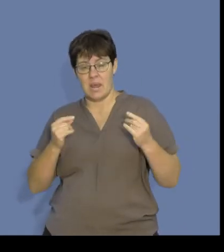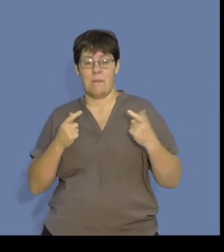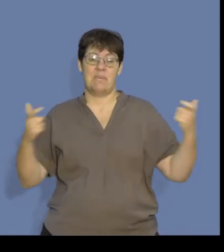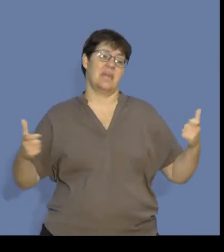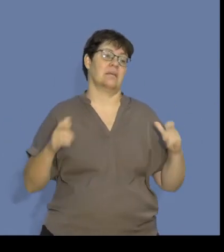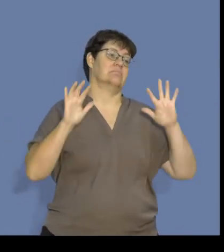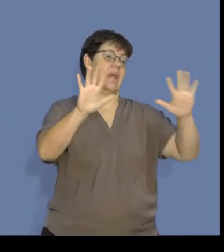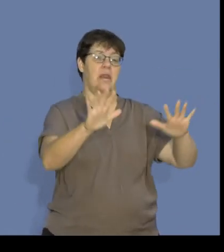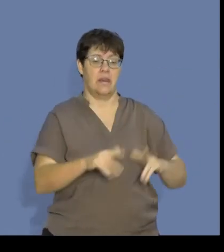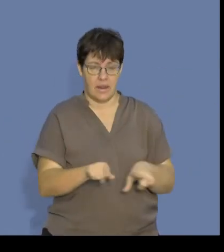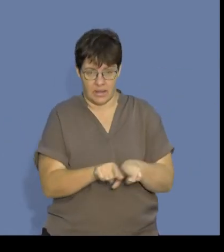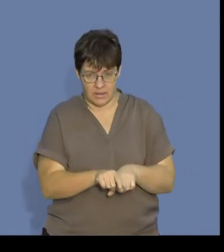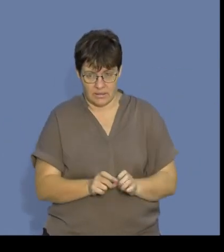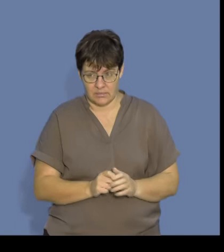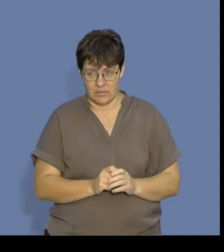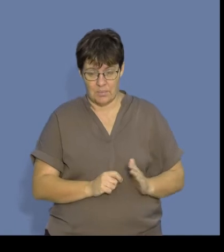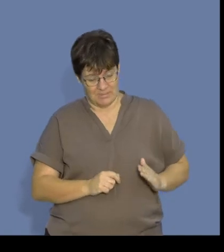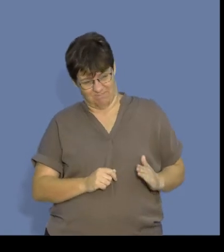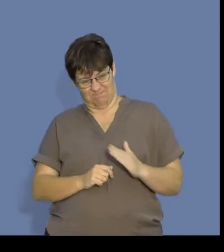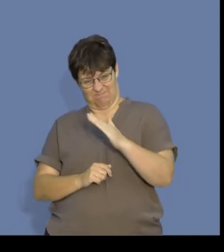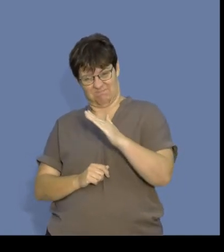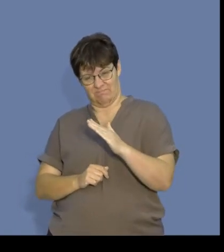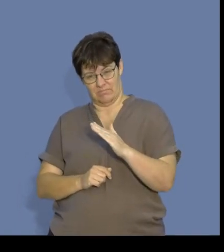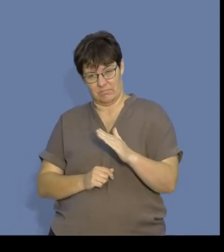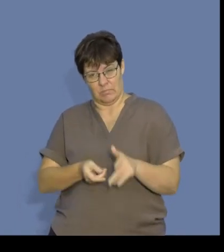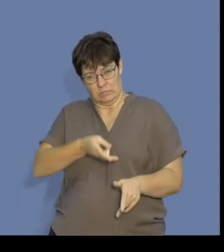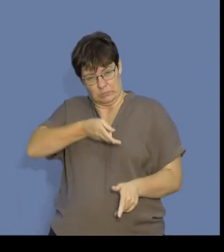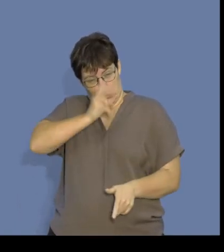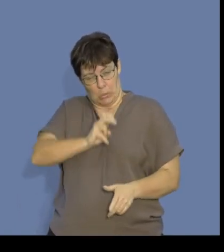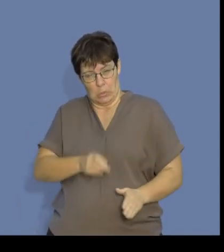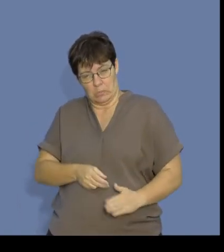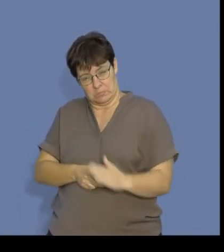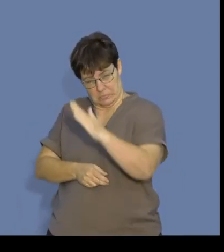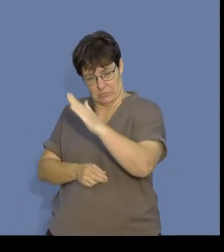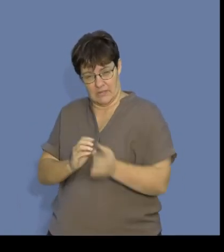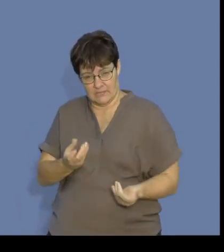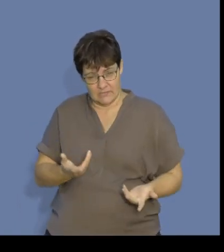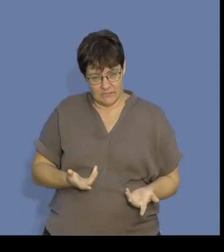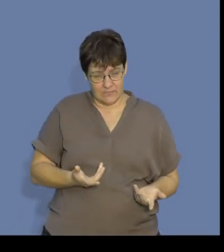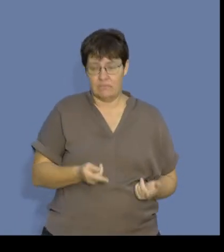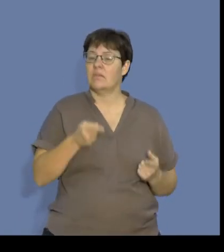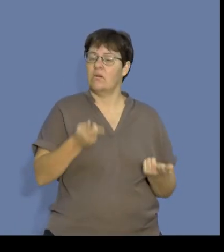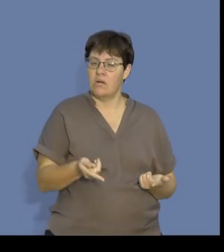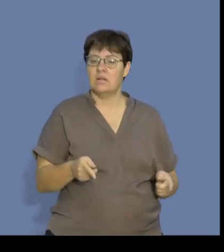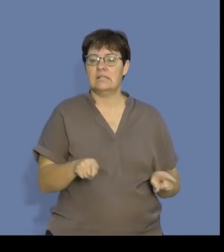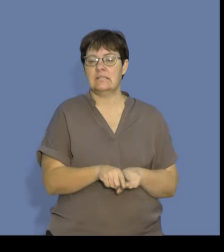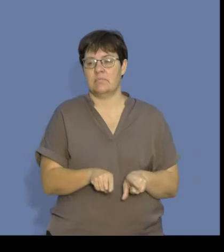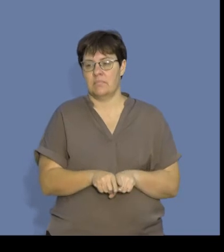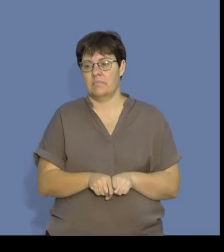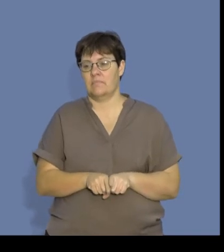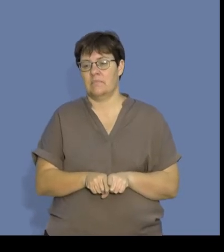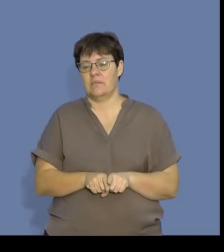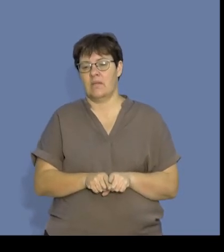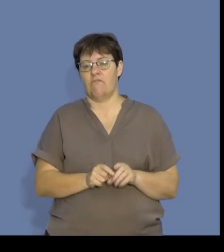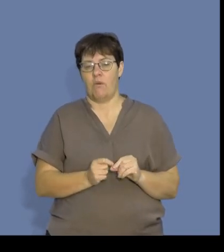number like 10, how steep is it? That's what we are talking about. And then this is also a line that